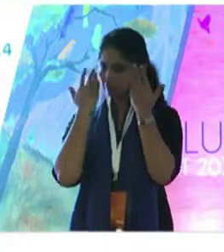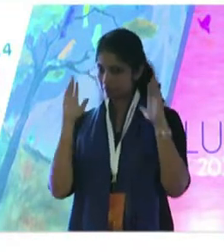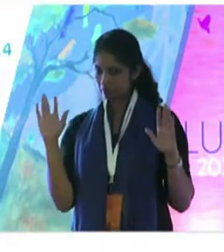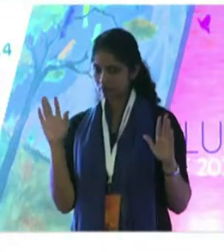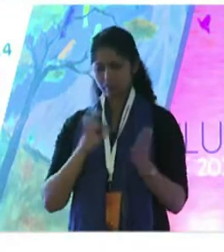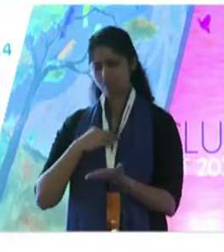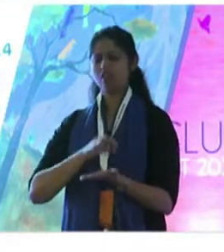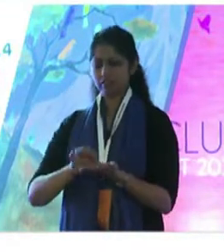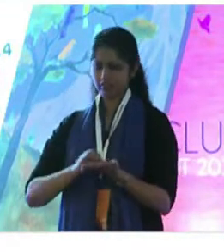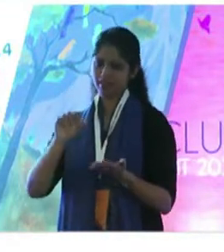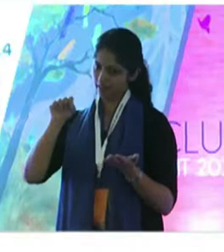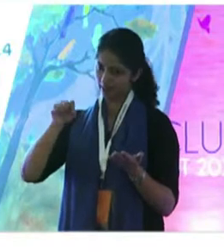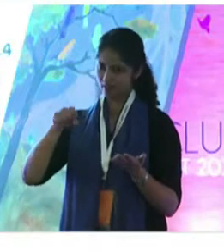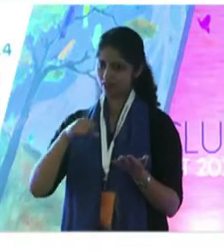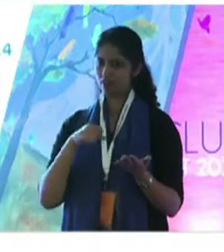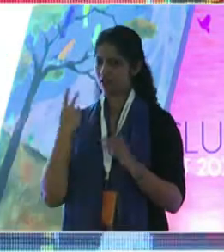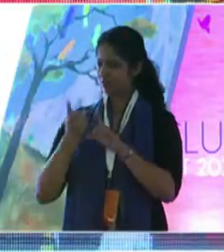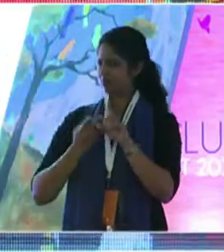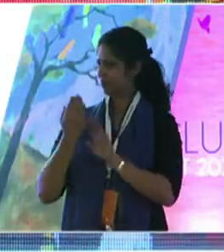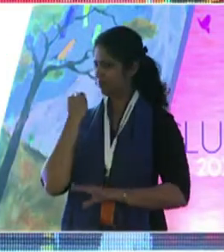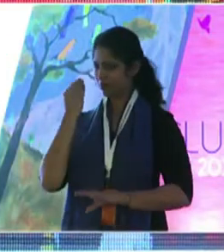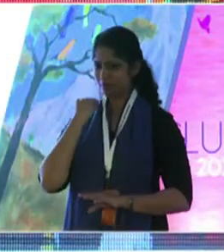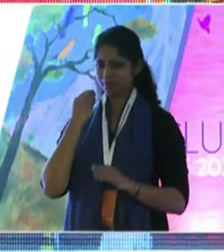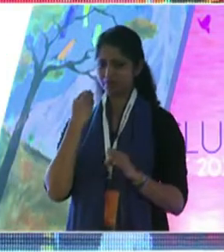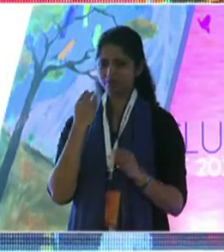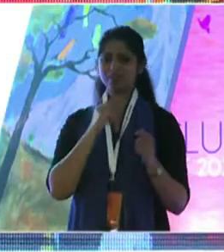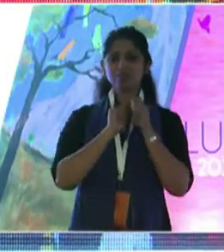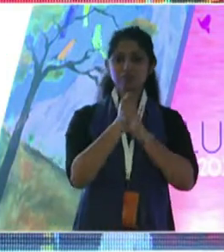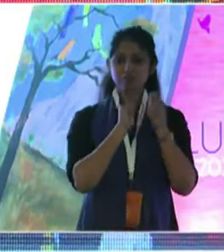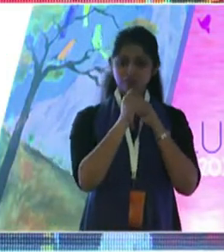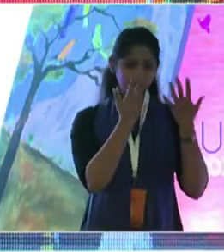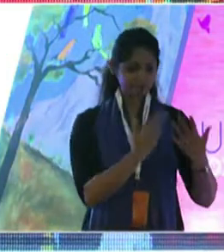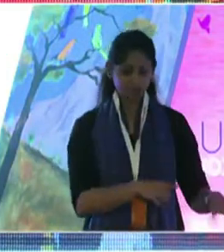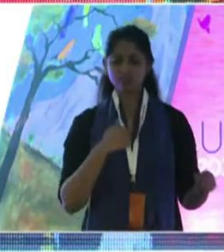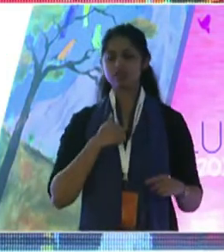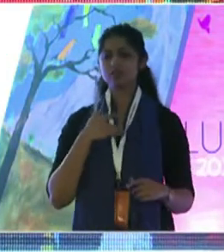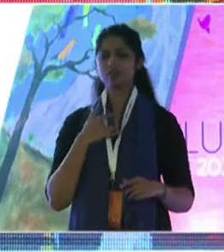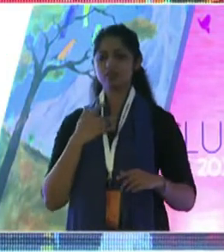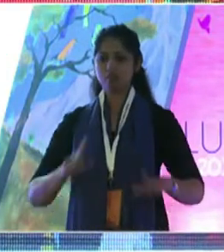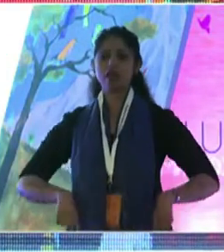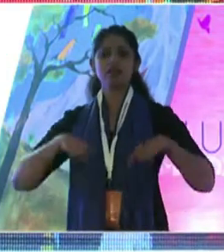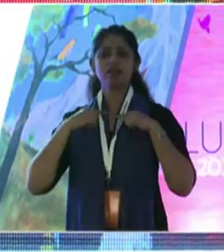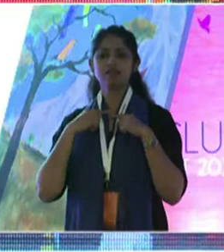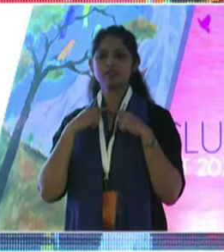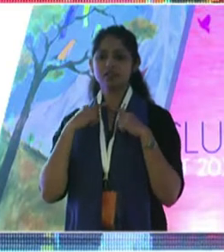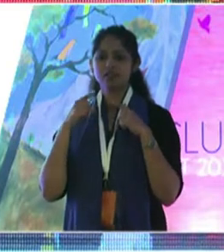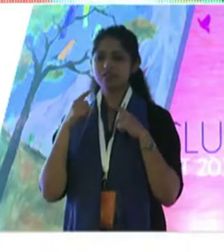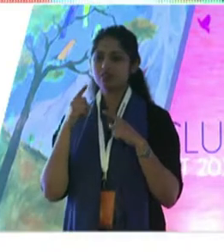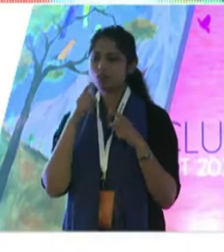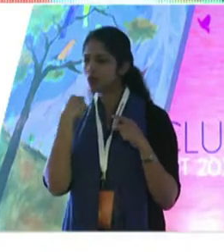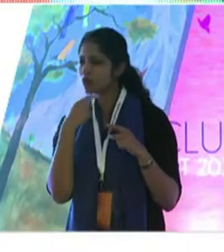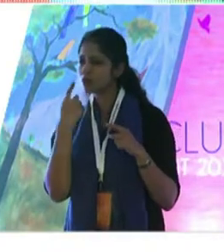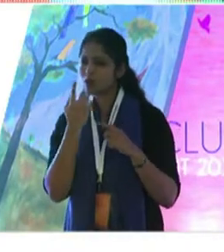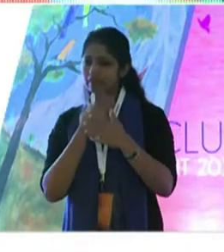was a writer, and over the last few years, after I gave up my journalism career, I have spent my life tracking the lives